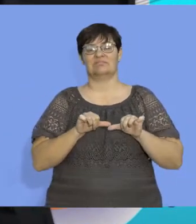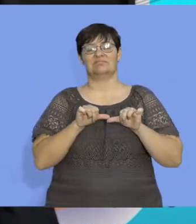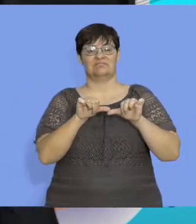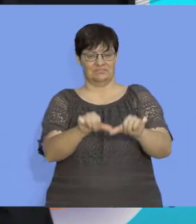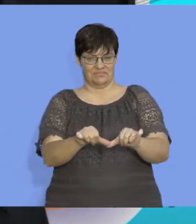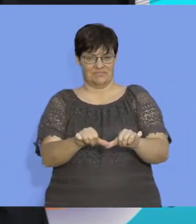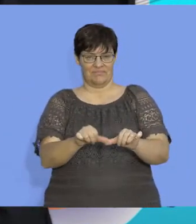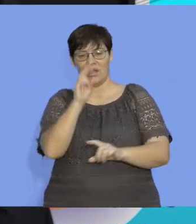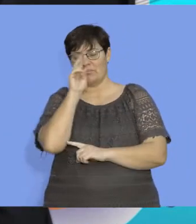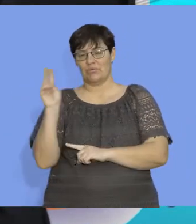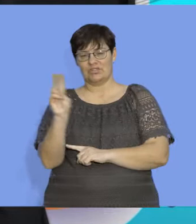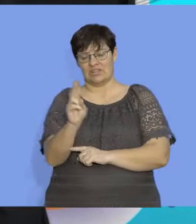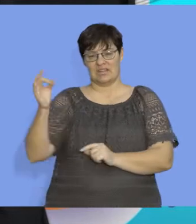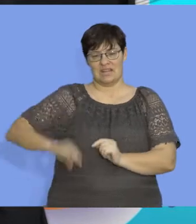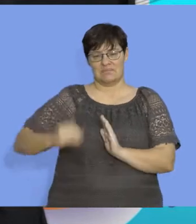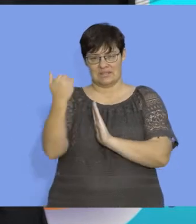projected income statement.